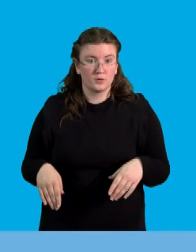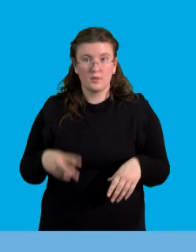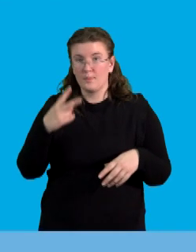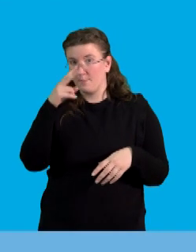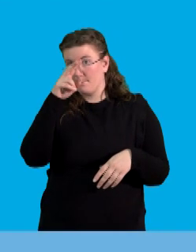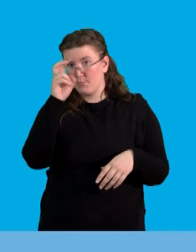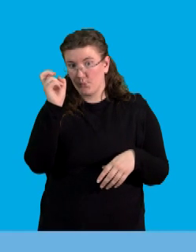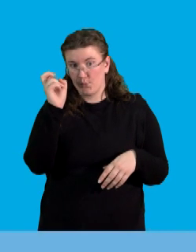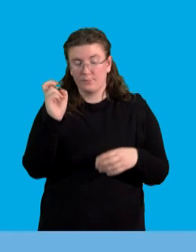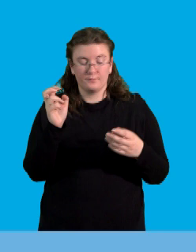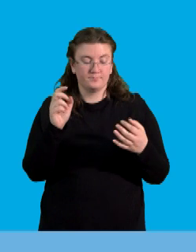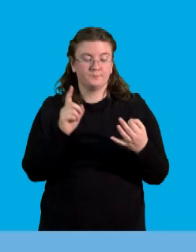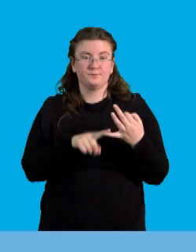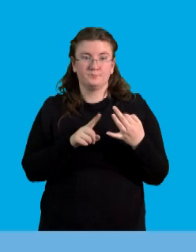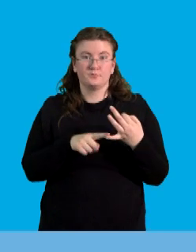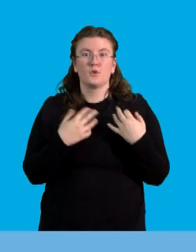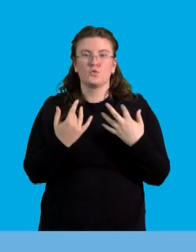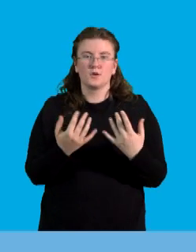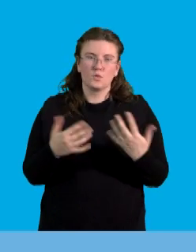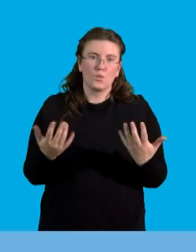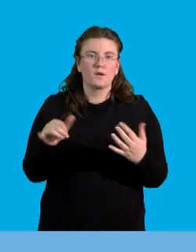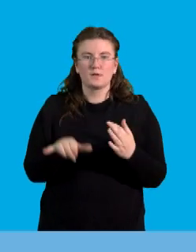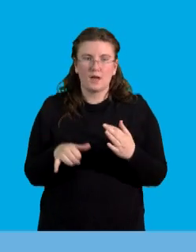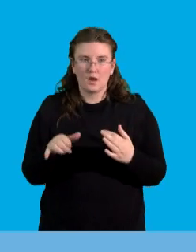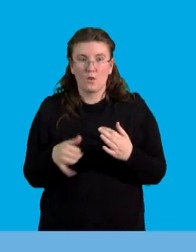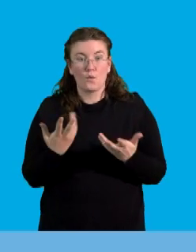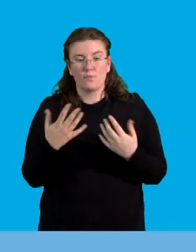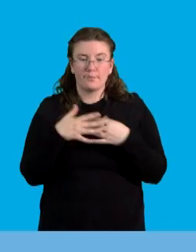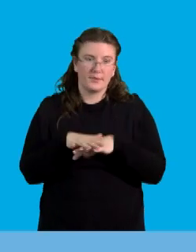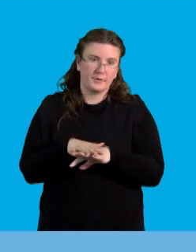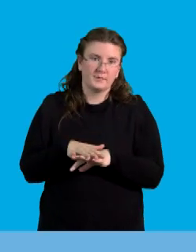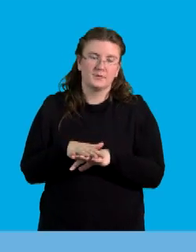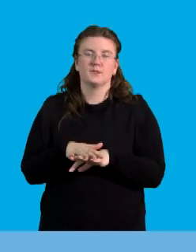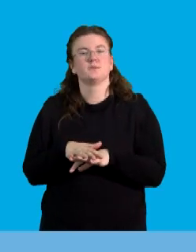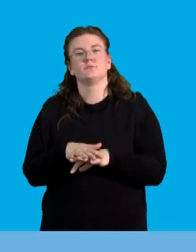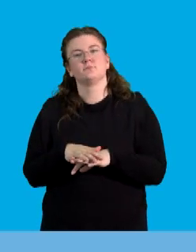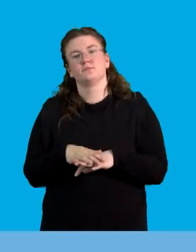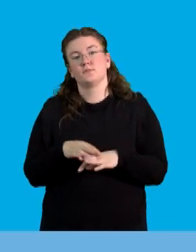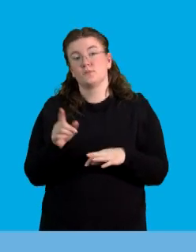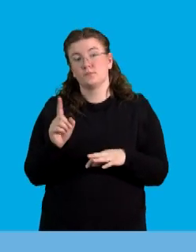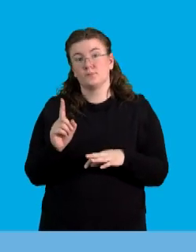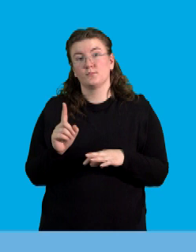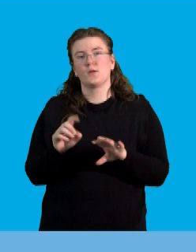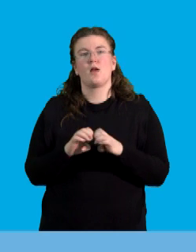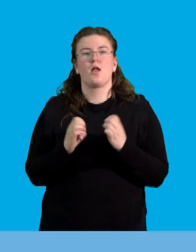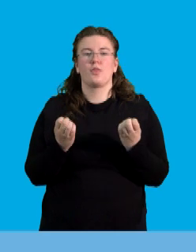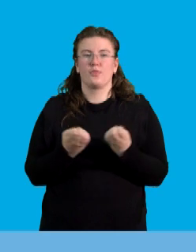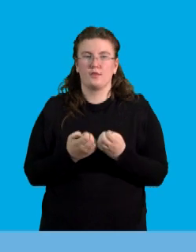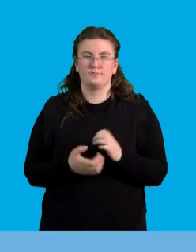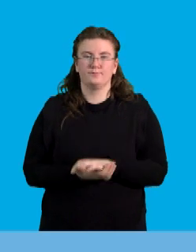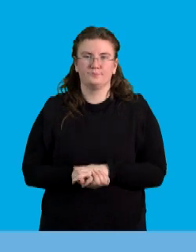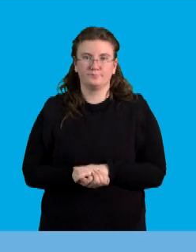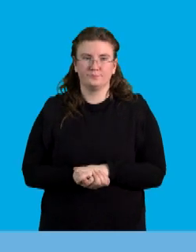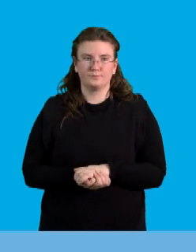blue. And we also have our green wire or our yellow wire or a combination of the both, that is our earth wire.